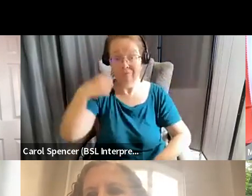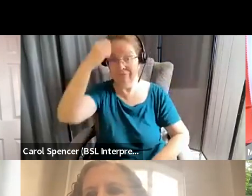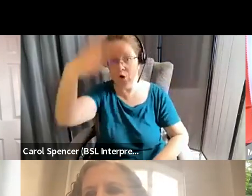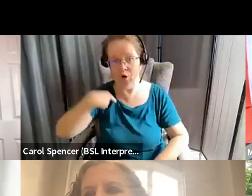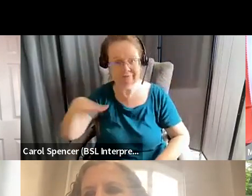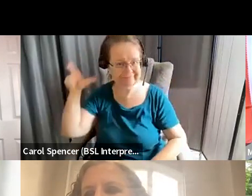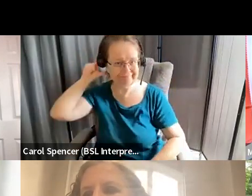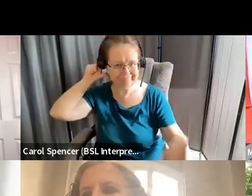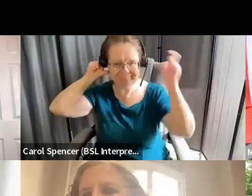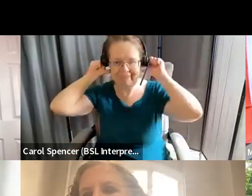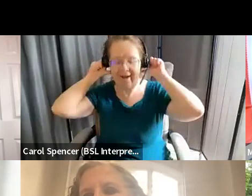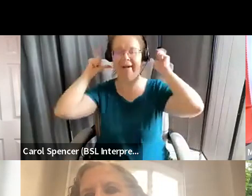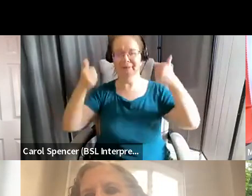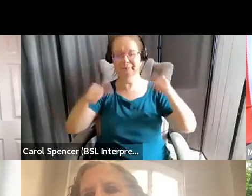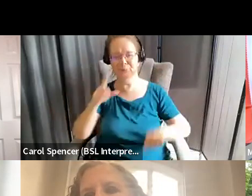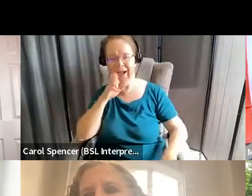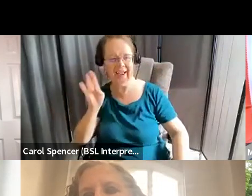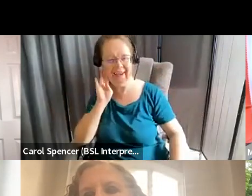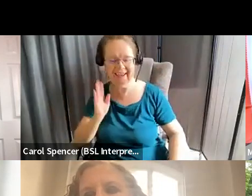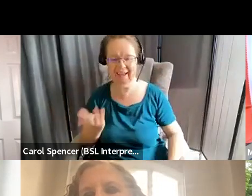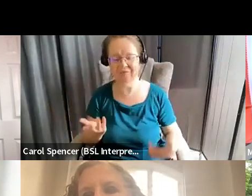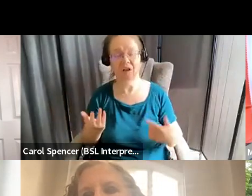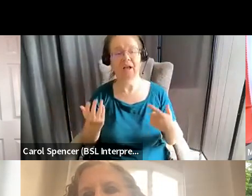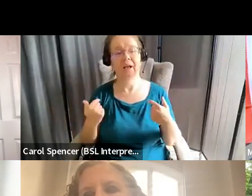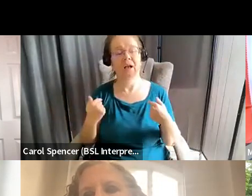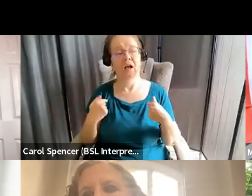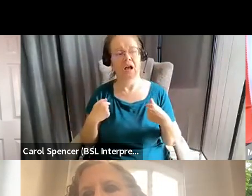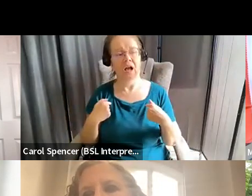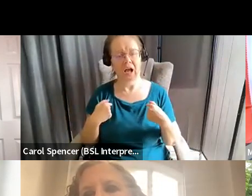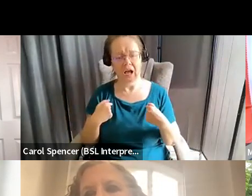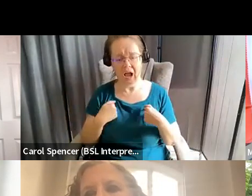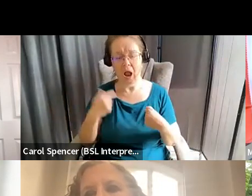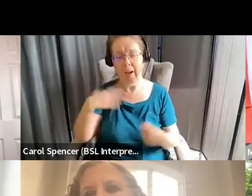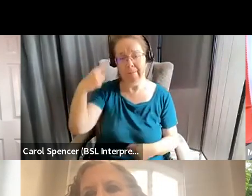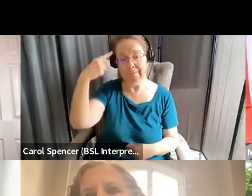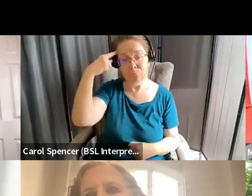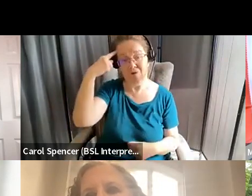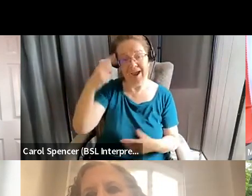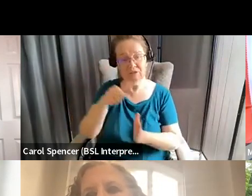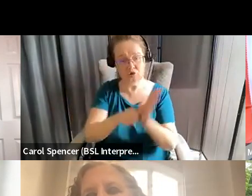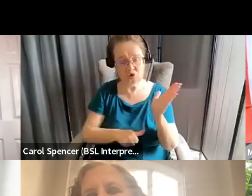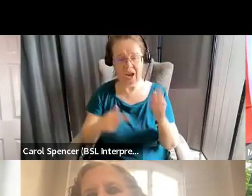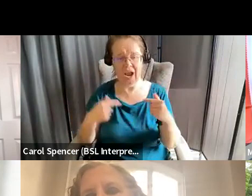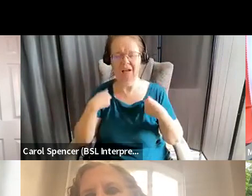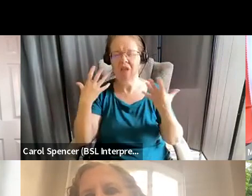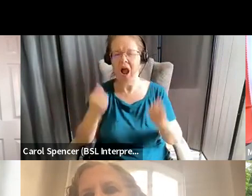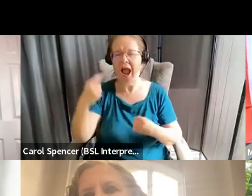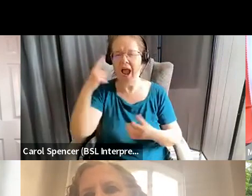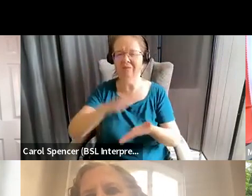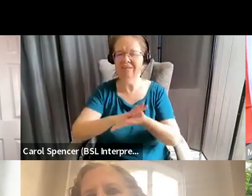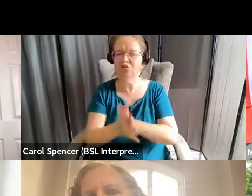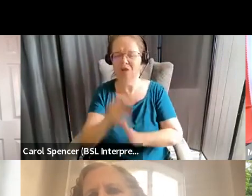help. And I had brain surgery last year. I have a degenerative brain disease